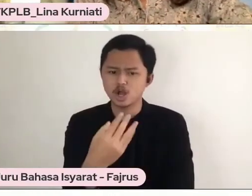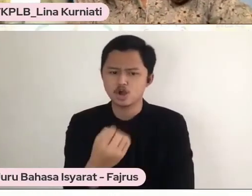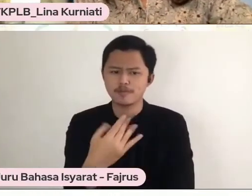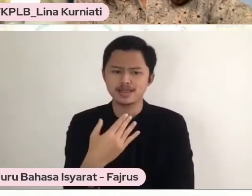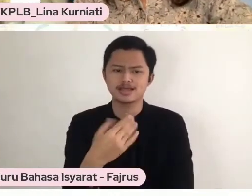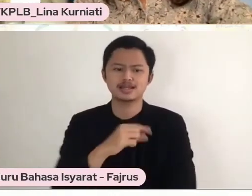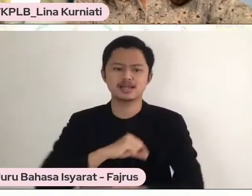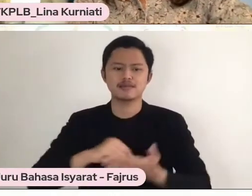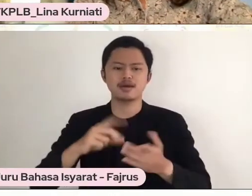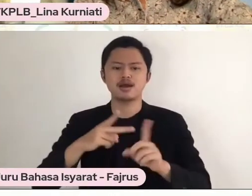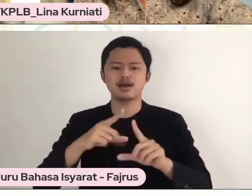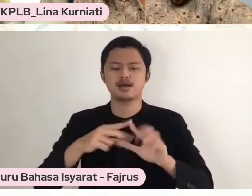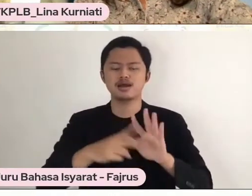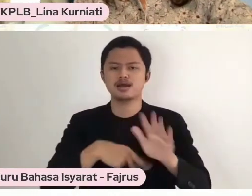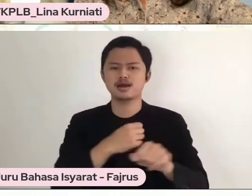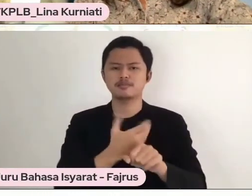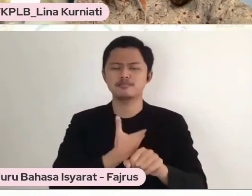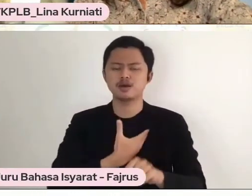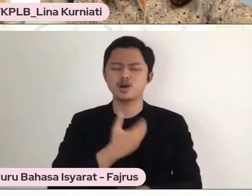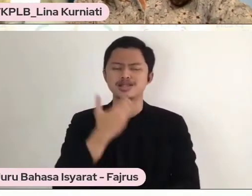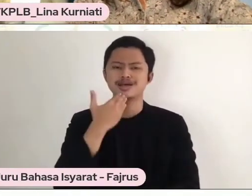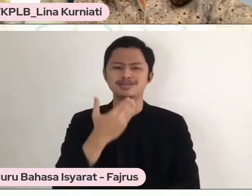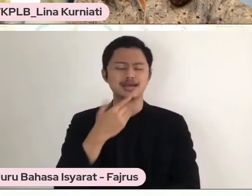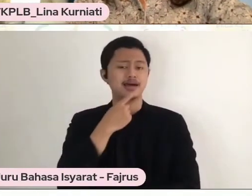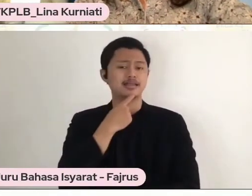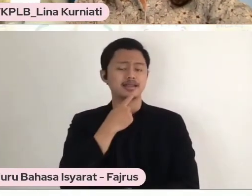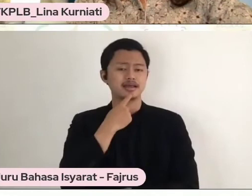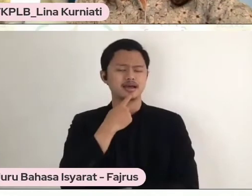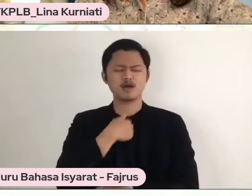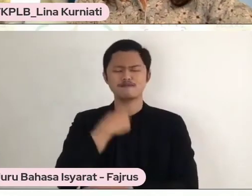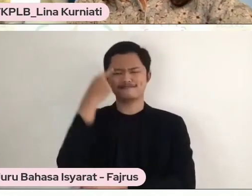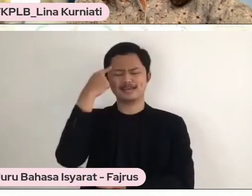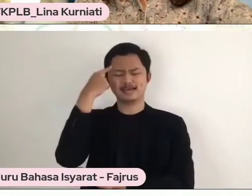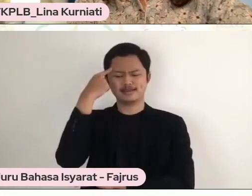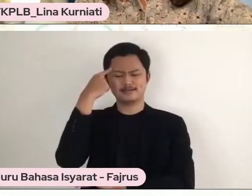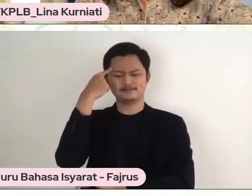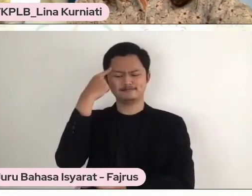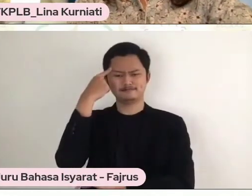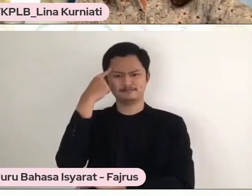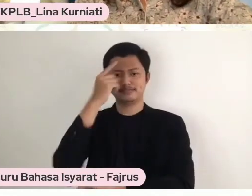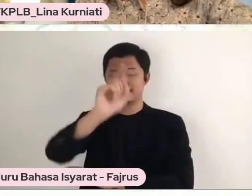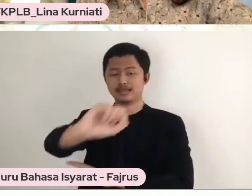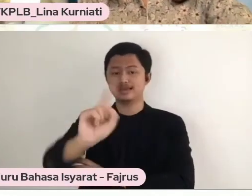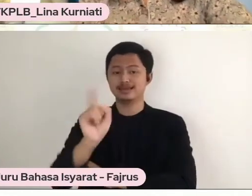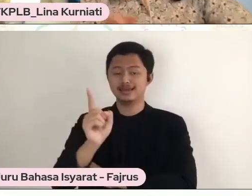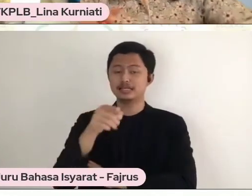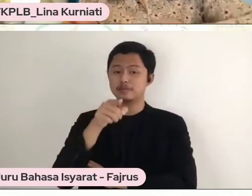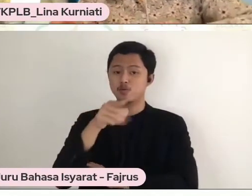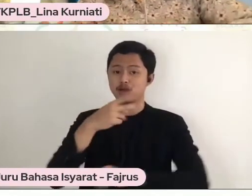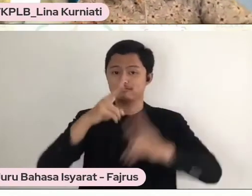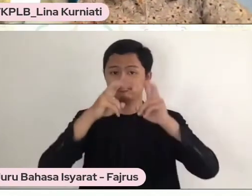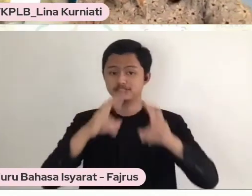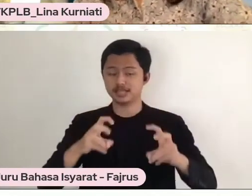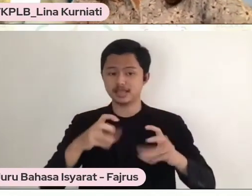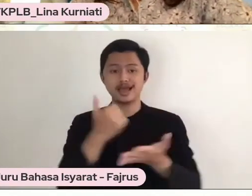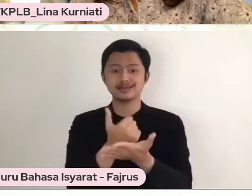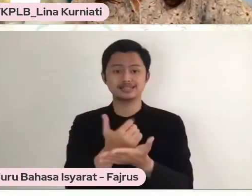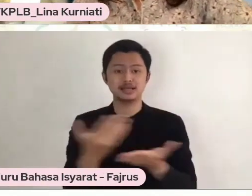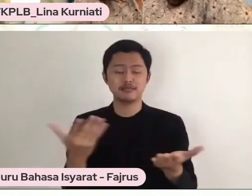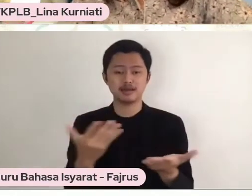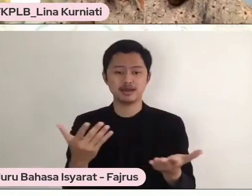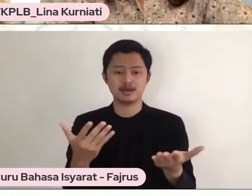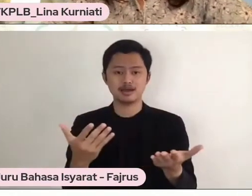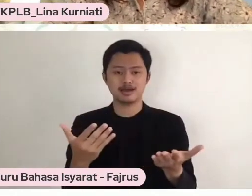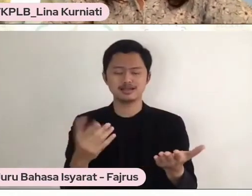Hang about, I think she's a researcher from